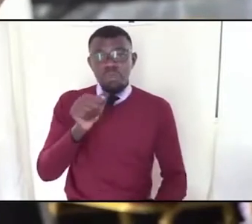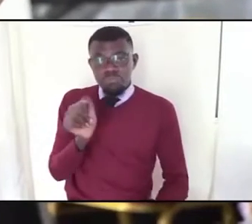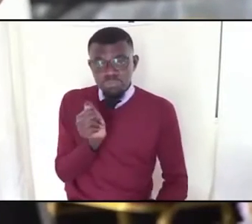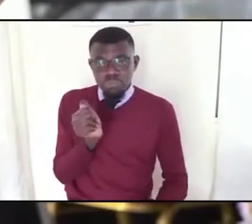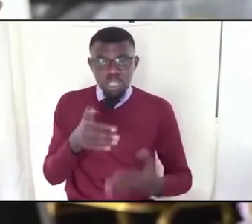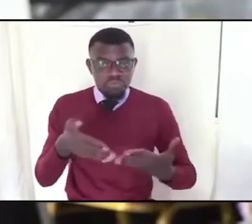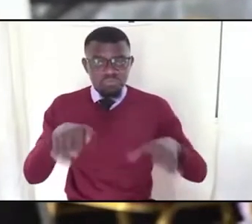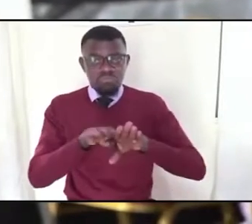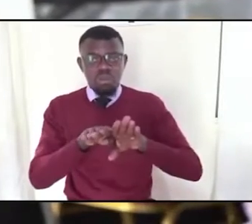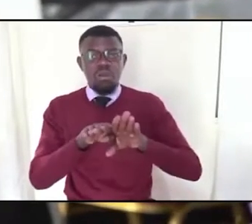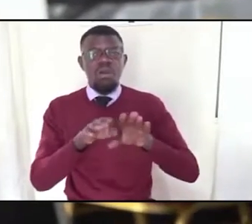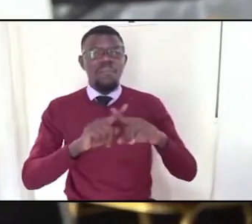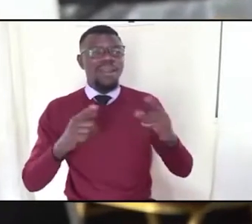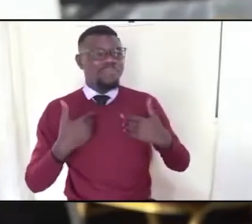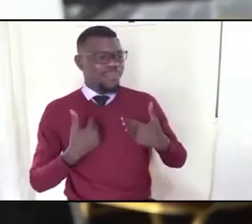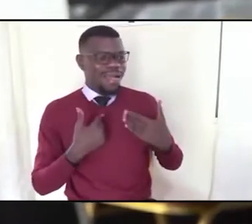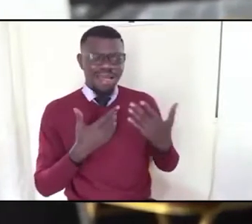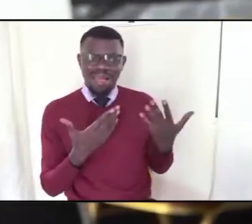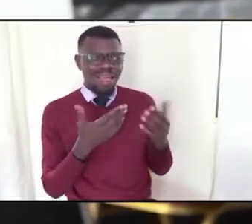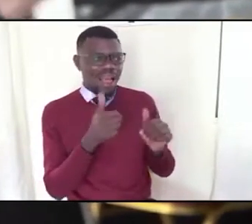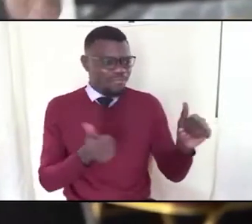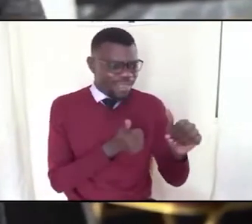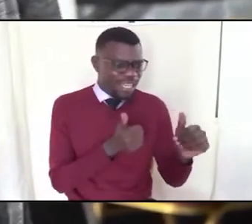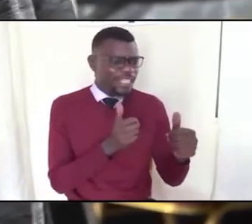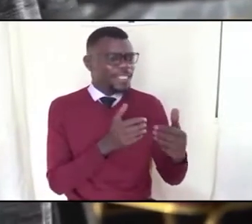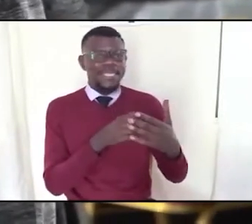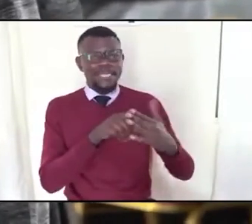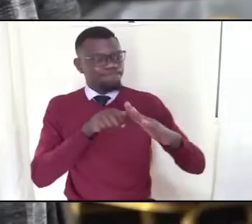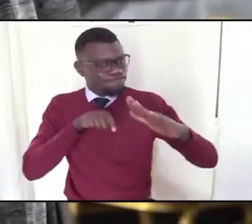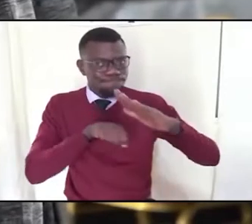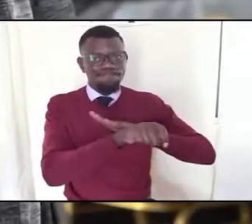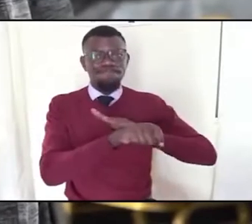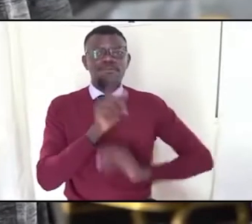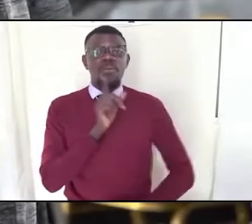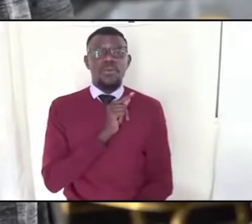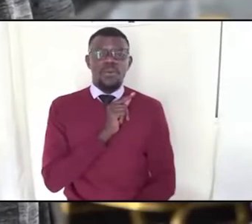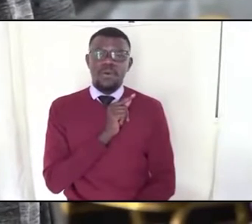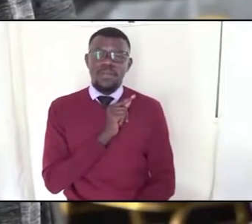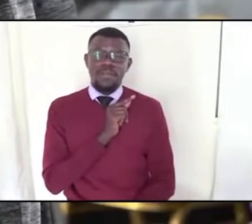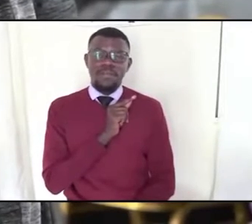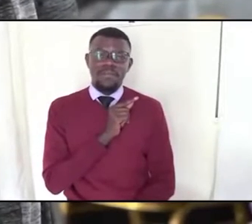her, but they were already here, and they stormed in.